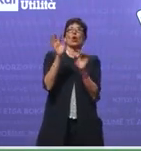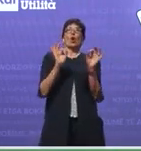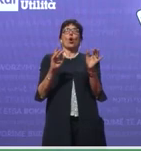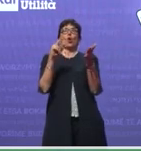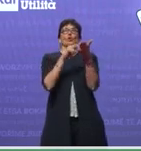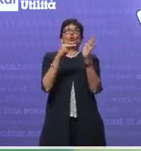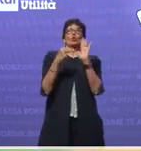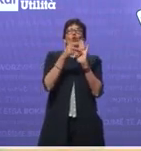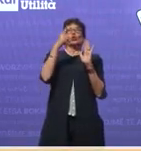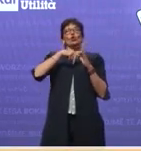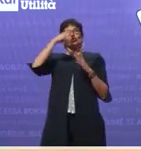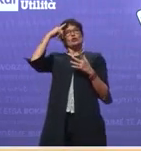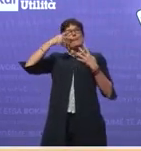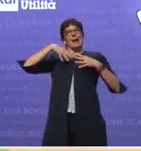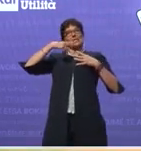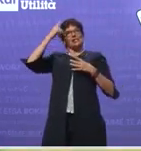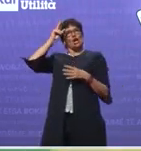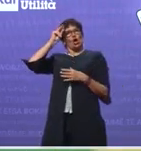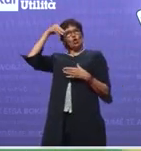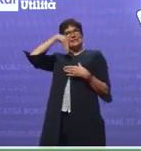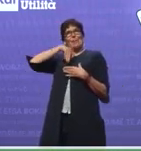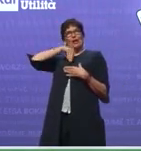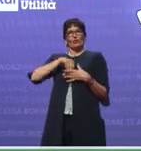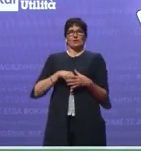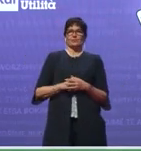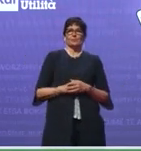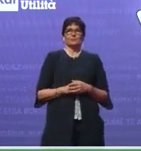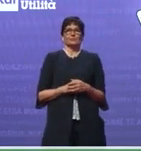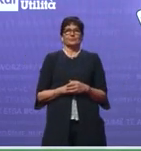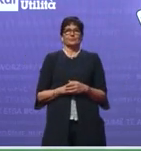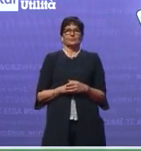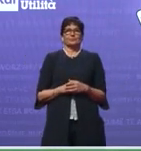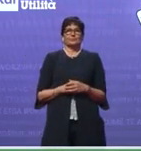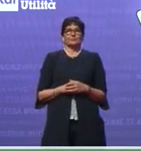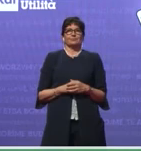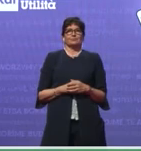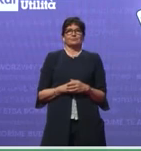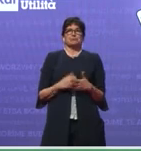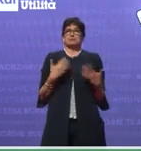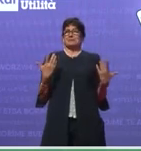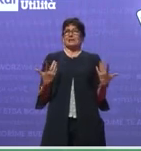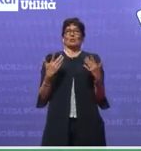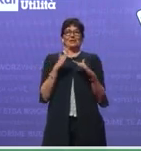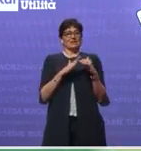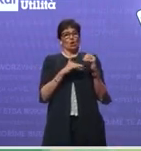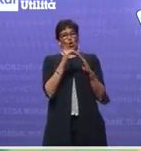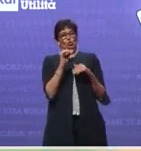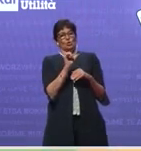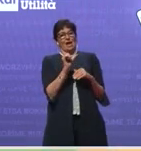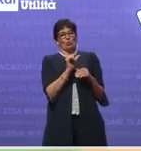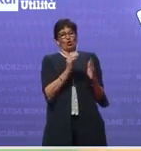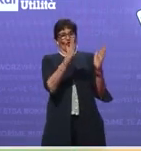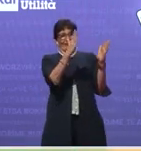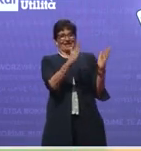So what this would mean is we're building Sophia as a kind of self-fulfilling prophecy,